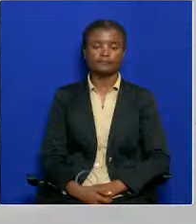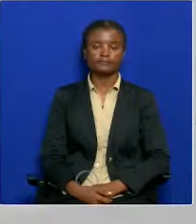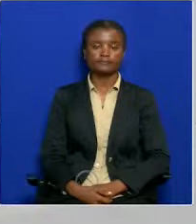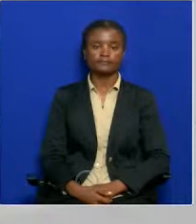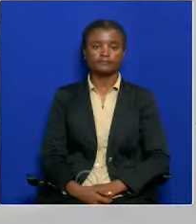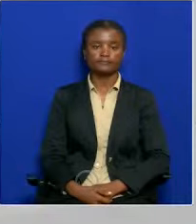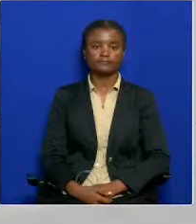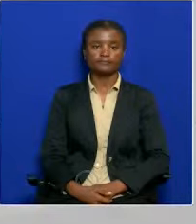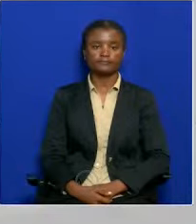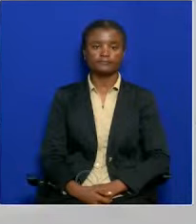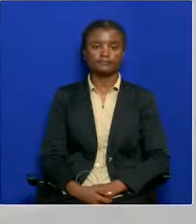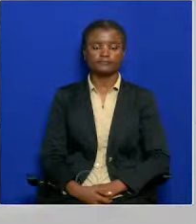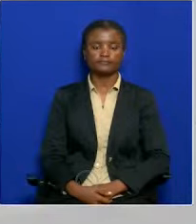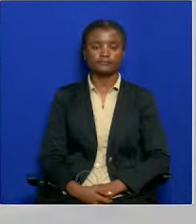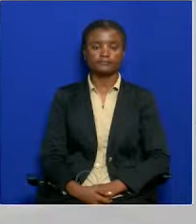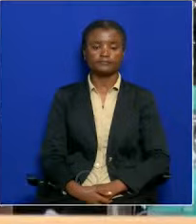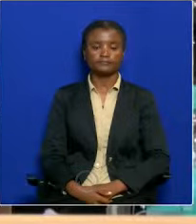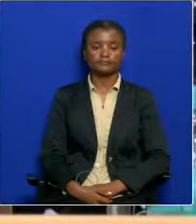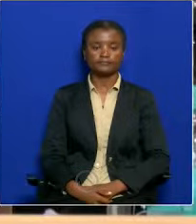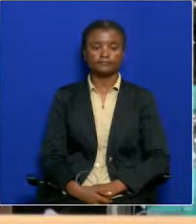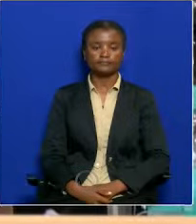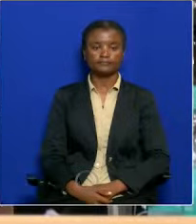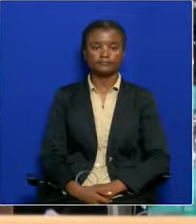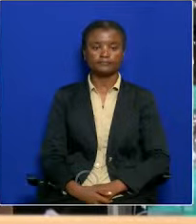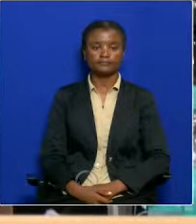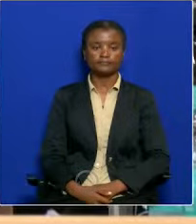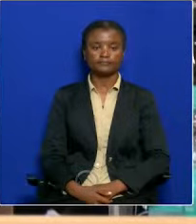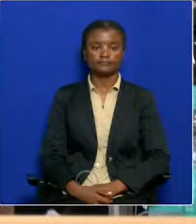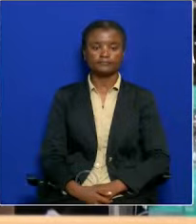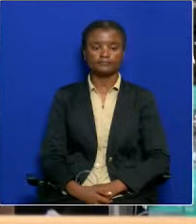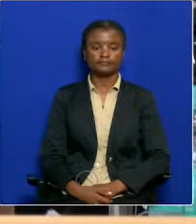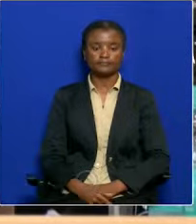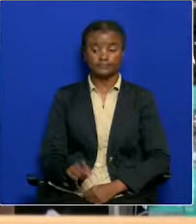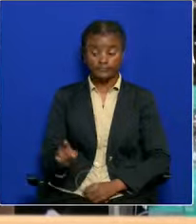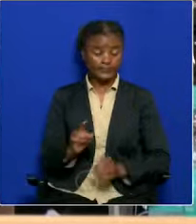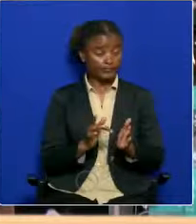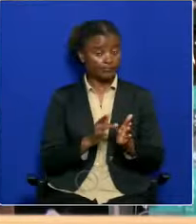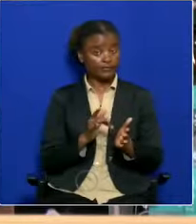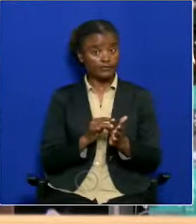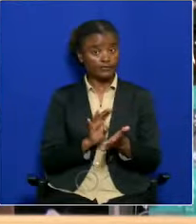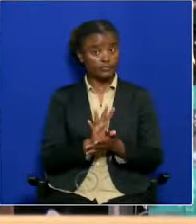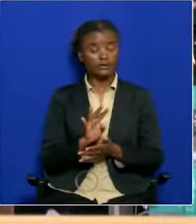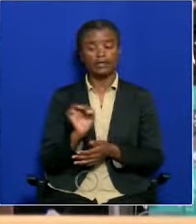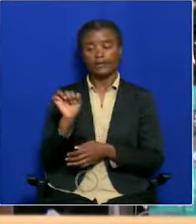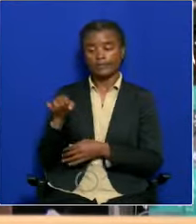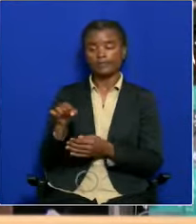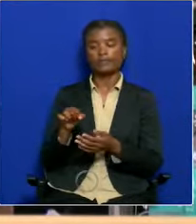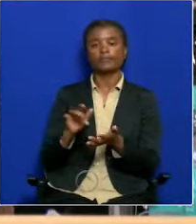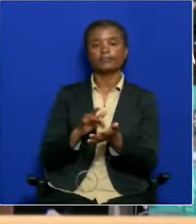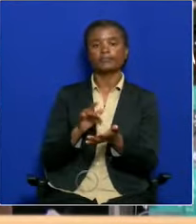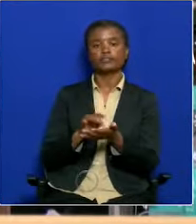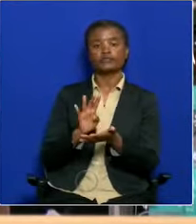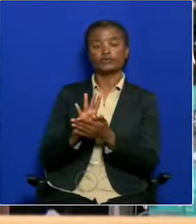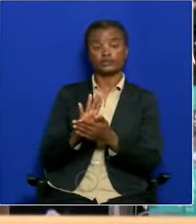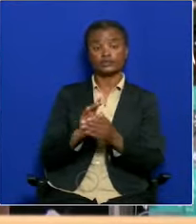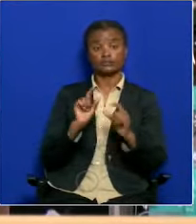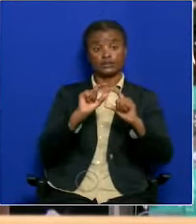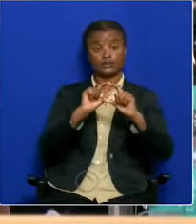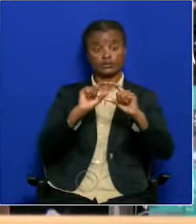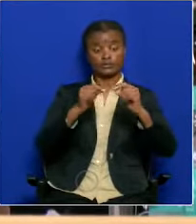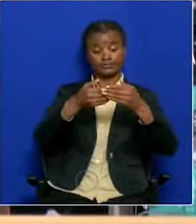I'm at You will see there, page 14 page 14, yes. on top. Yes, the red page